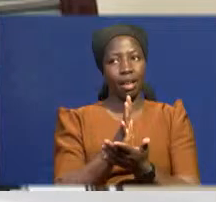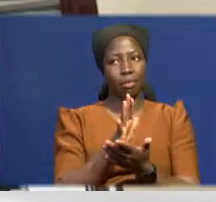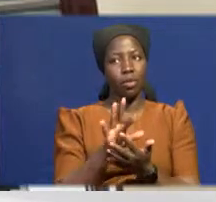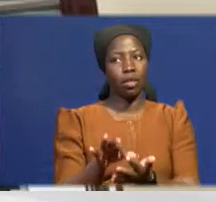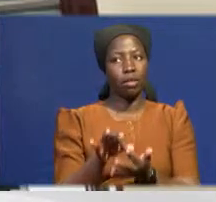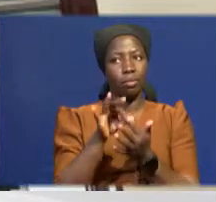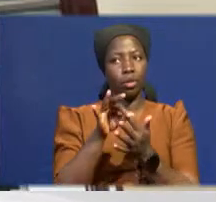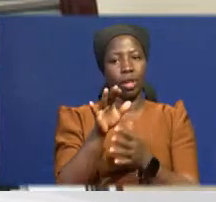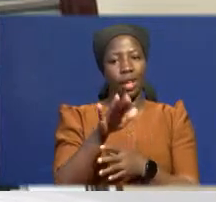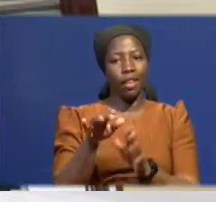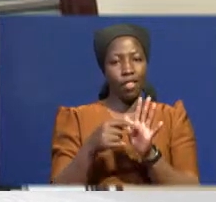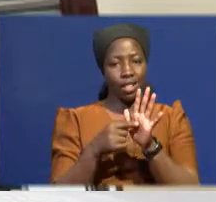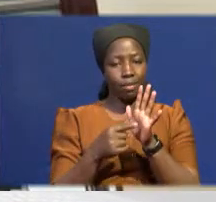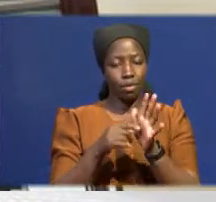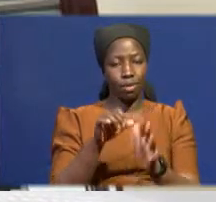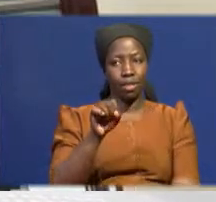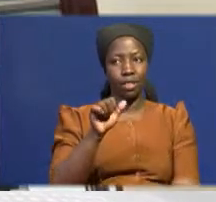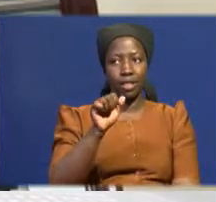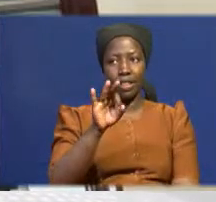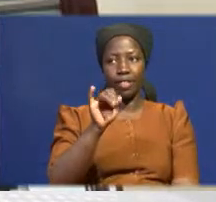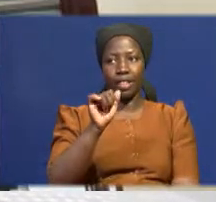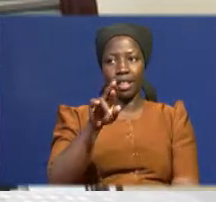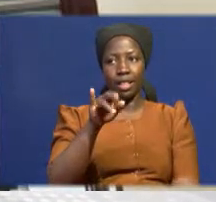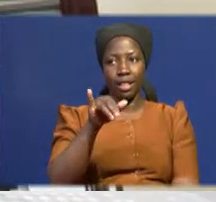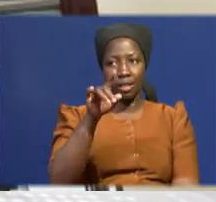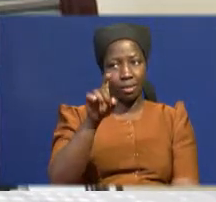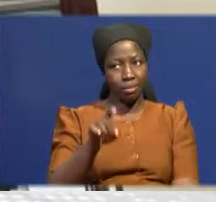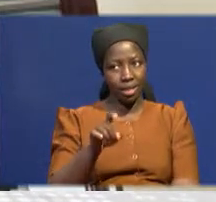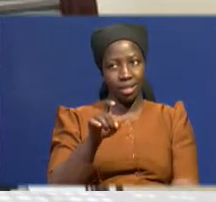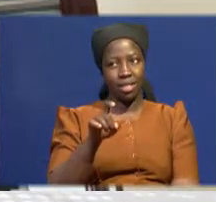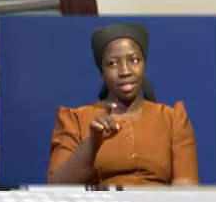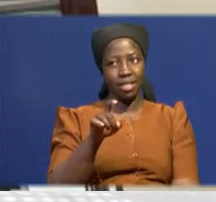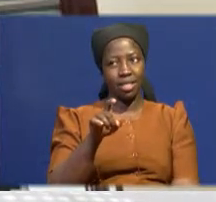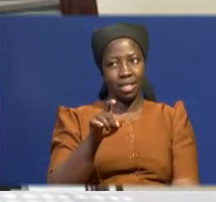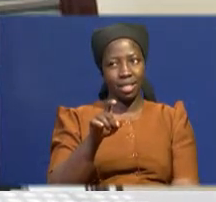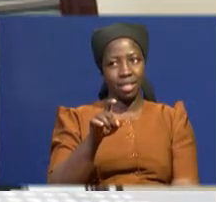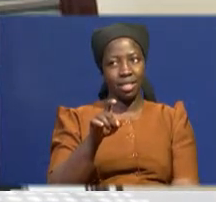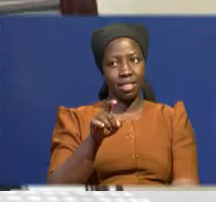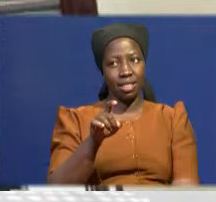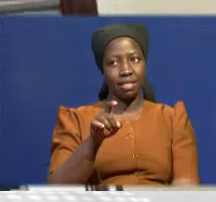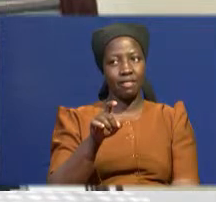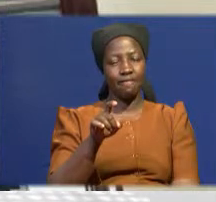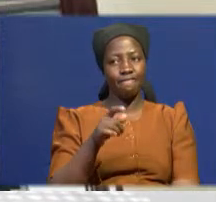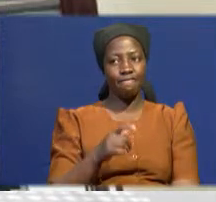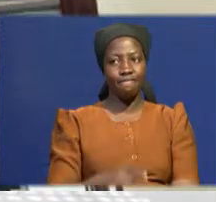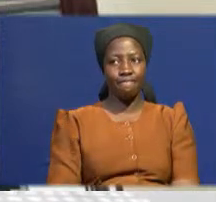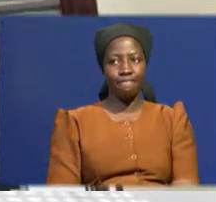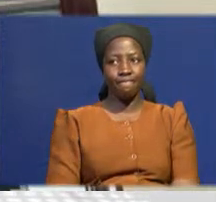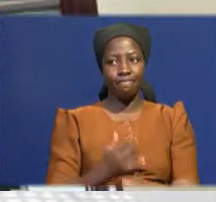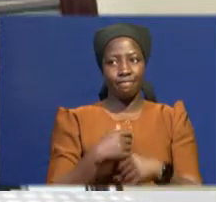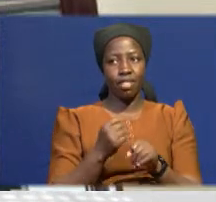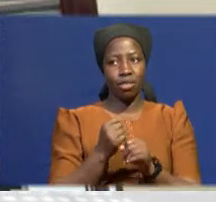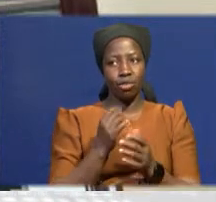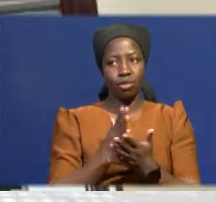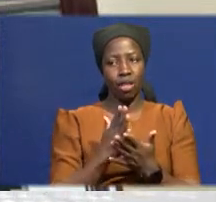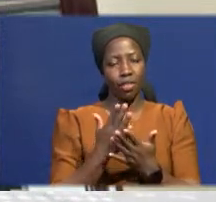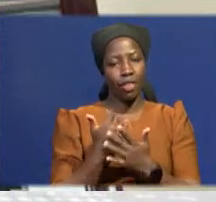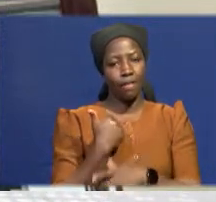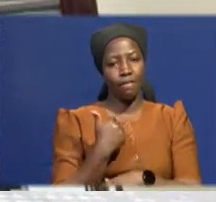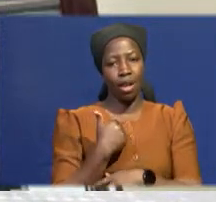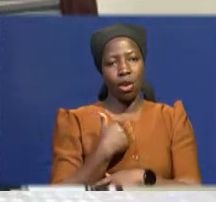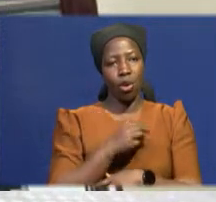such as the safari, you've got to be able to brief them on the challenges they don't see somewhere else. Hydration, heat